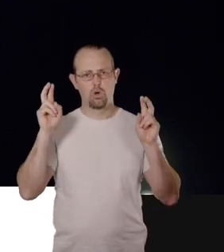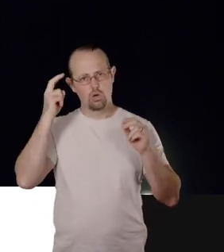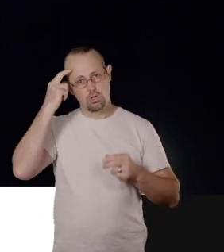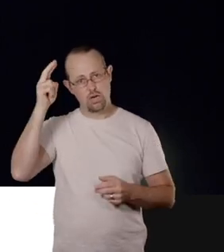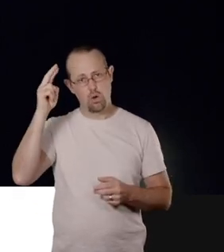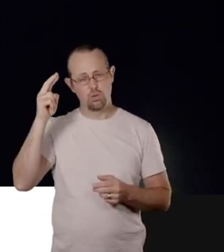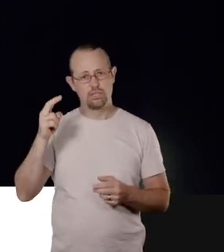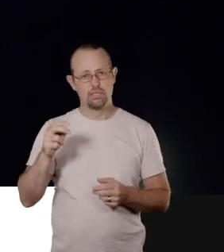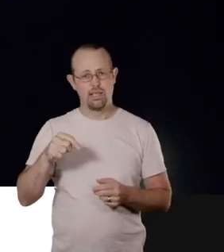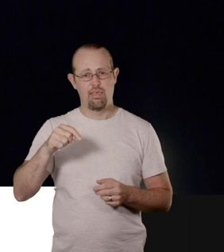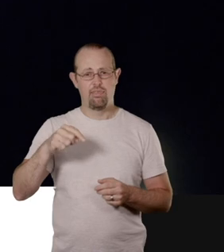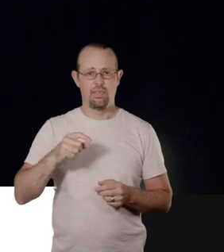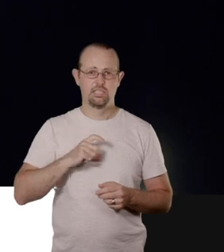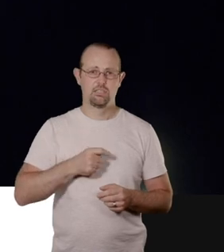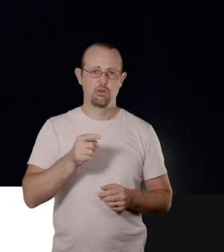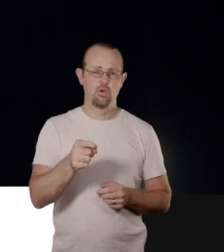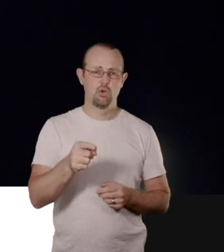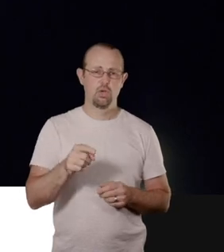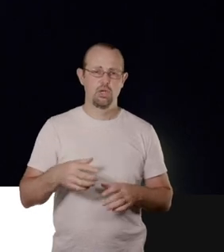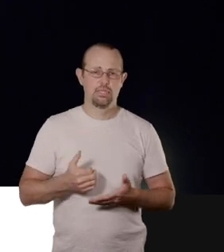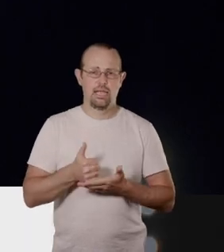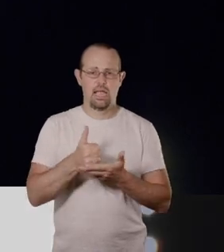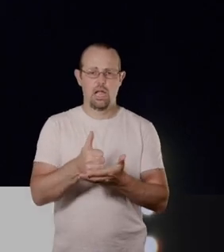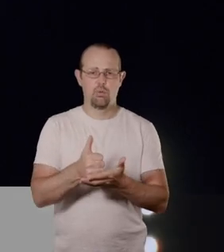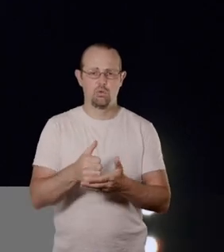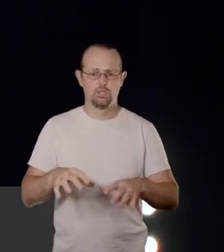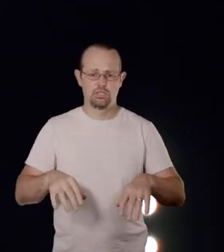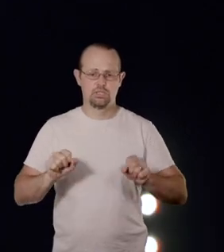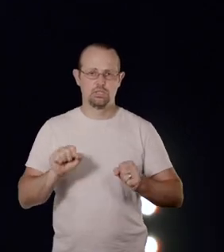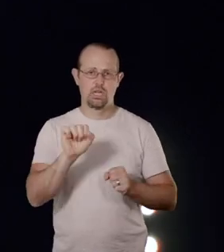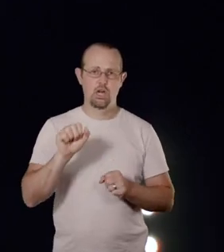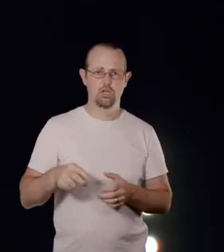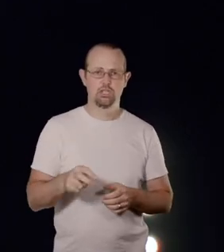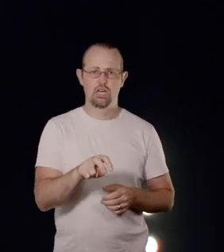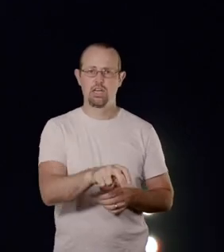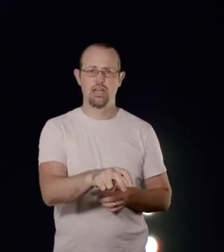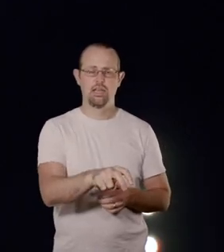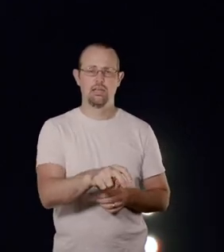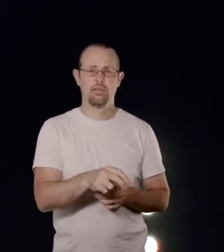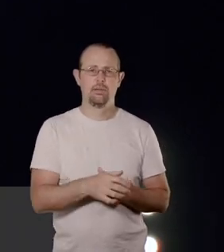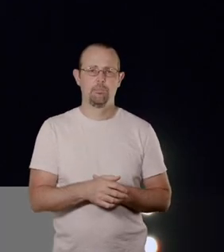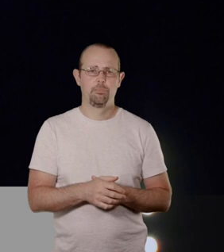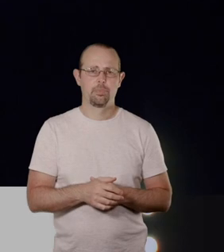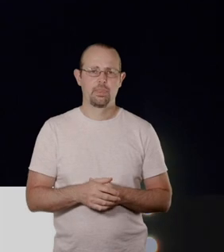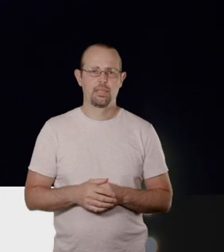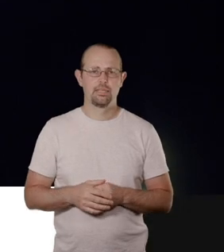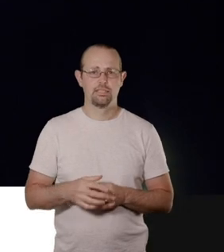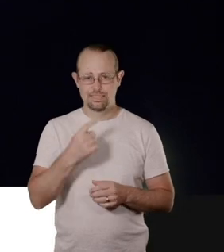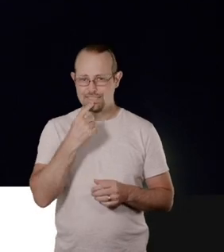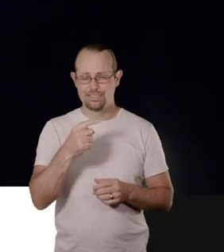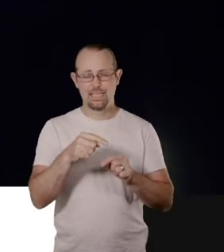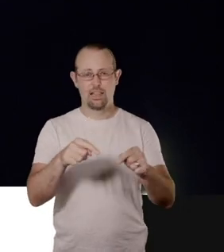You, and it's going to help you start your journey. Maybe you're a new believer and you actually would still love to receive this. Just let us